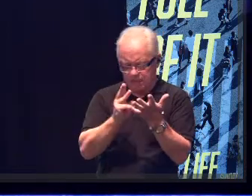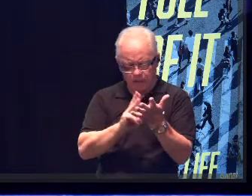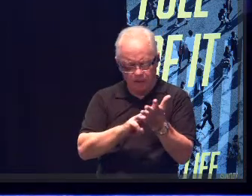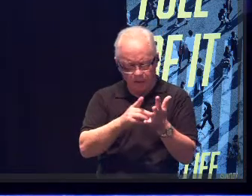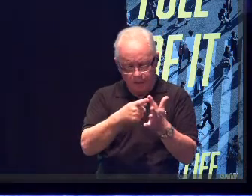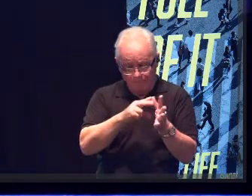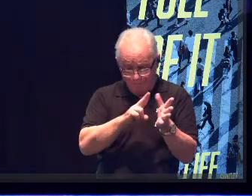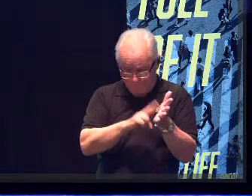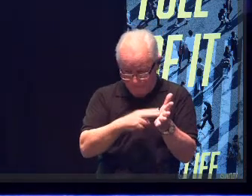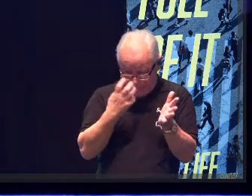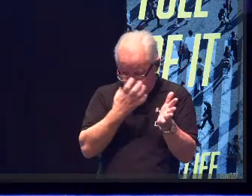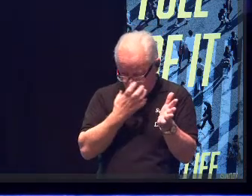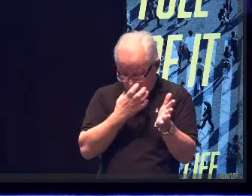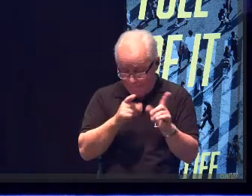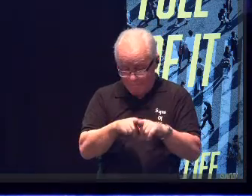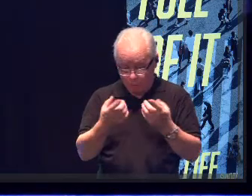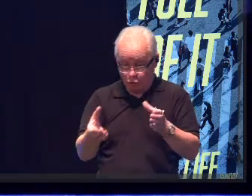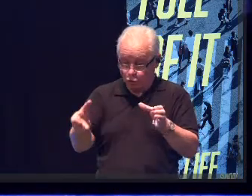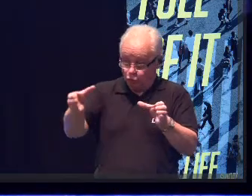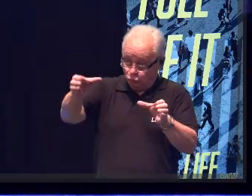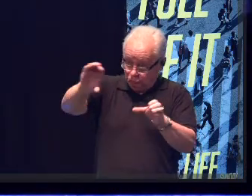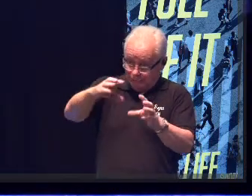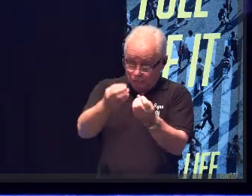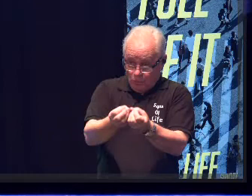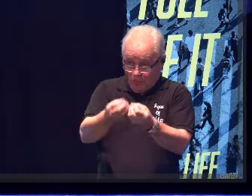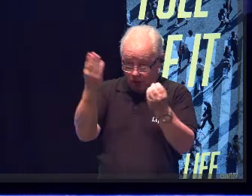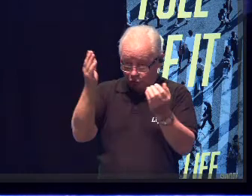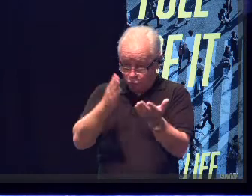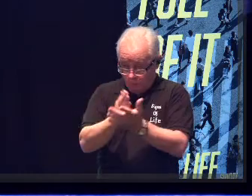But grace without truth is meaningless.